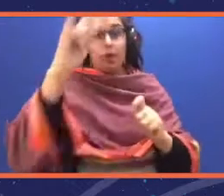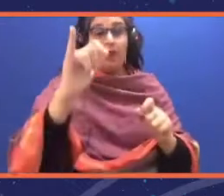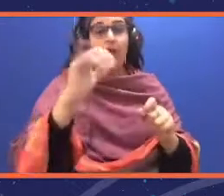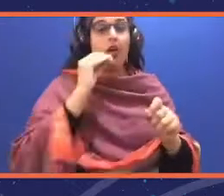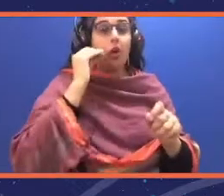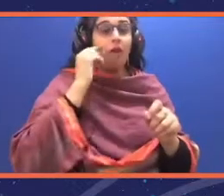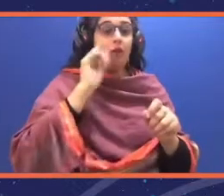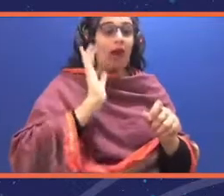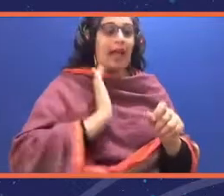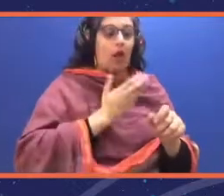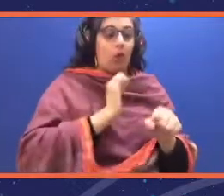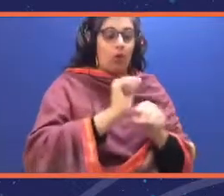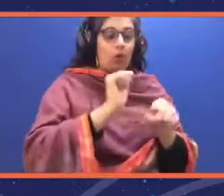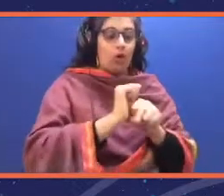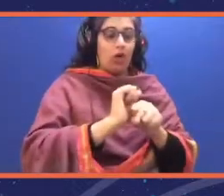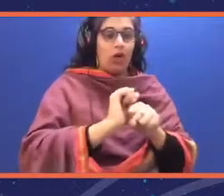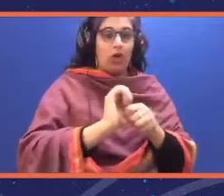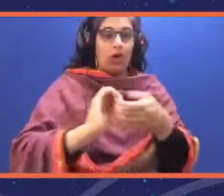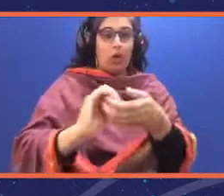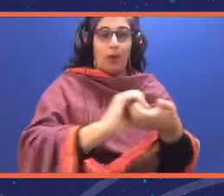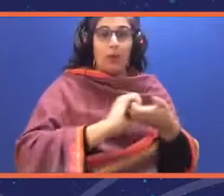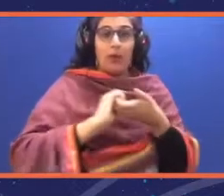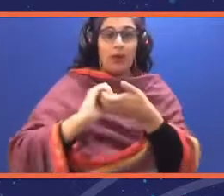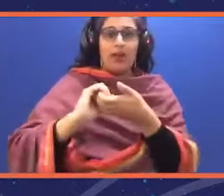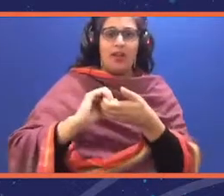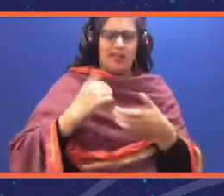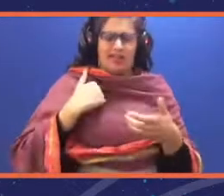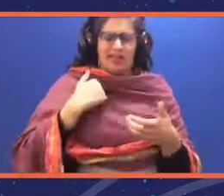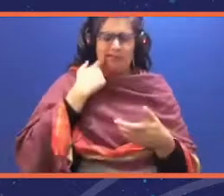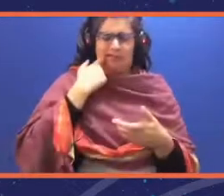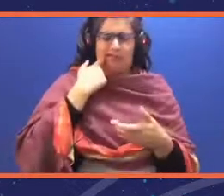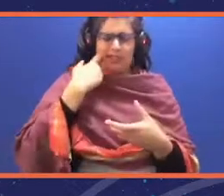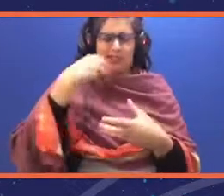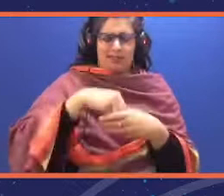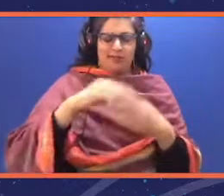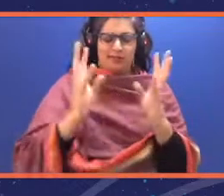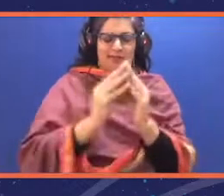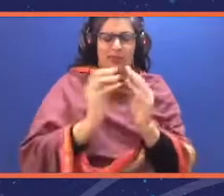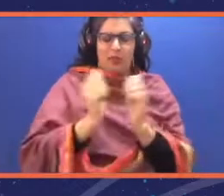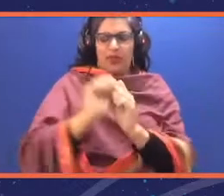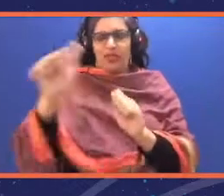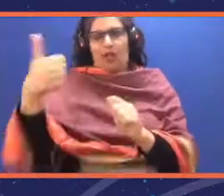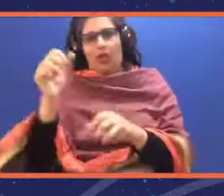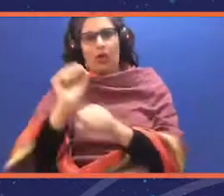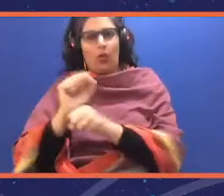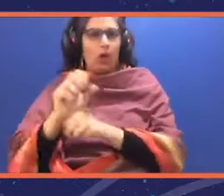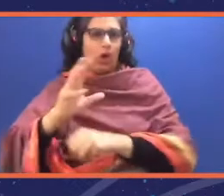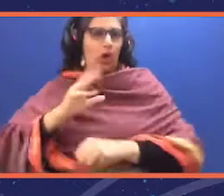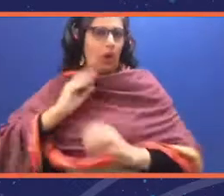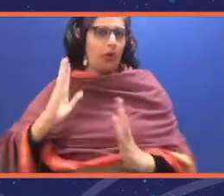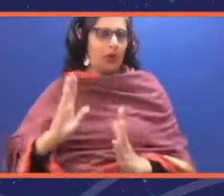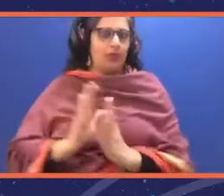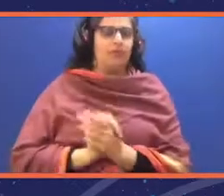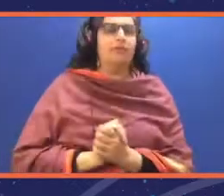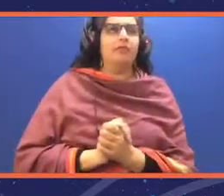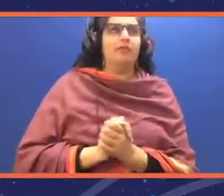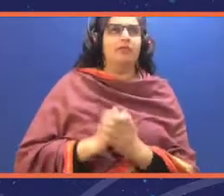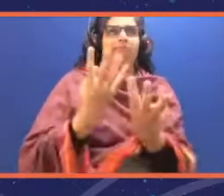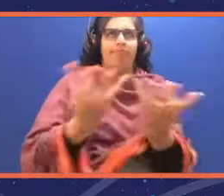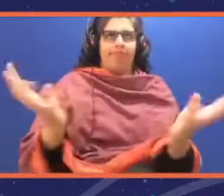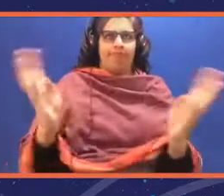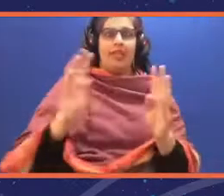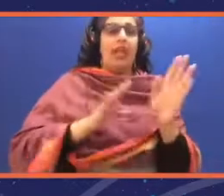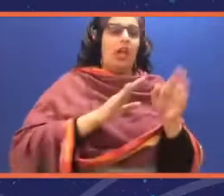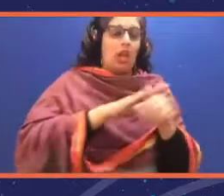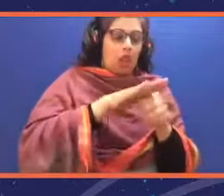in a meeting recently with some of the other worker owners and a local development organization